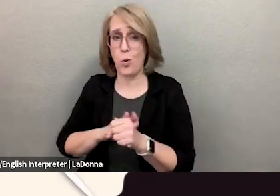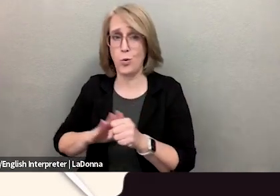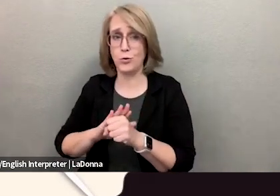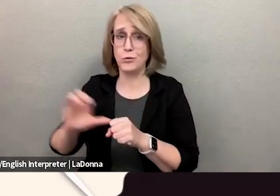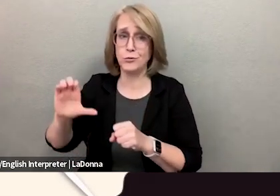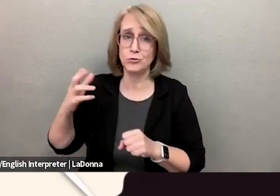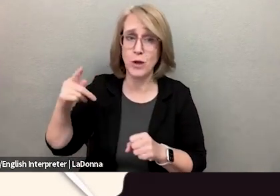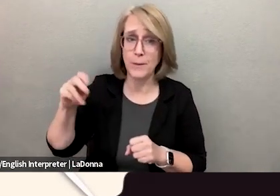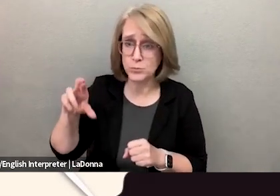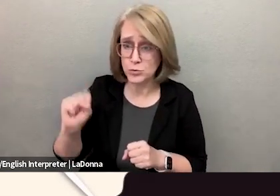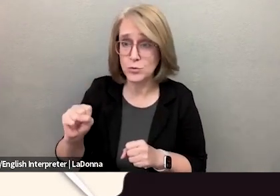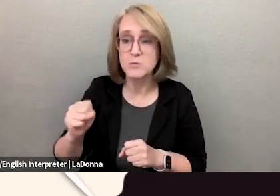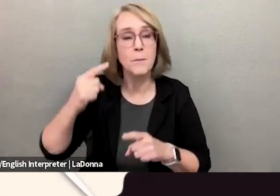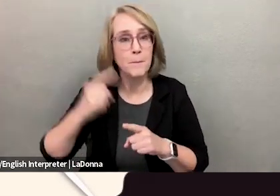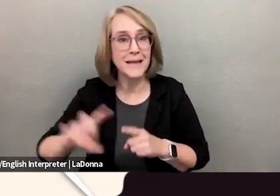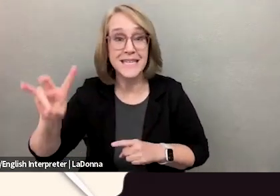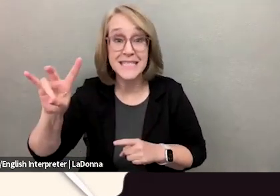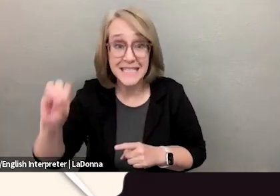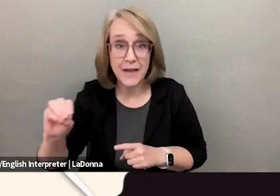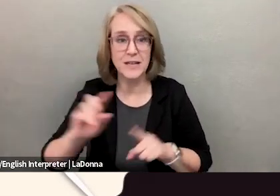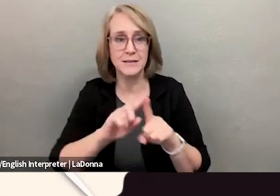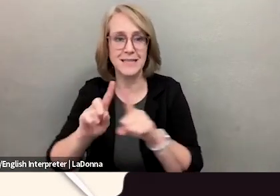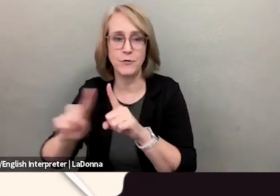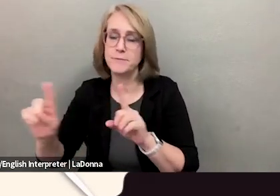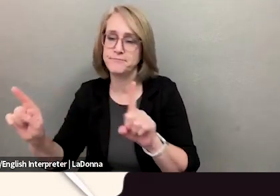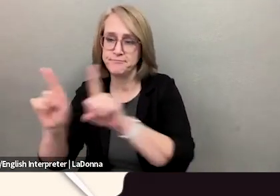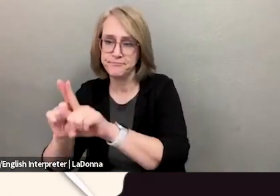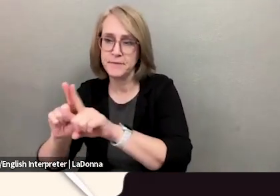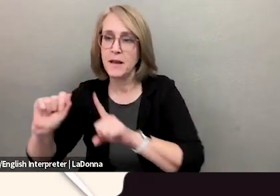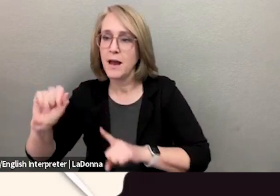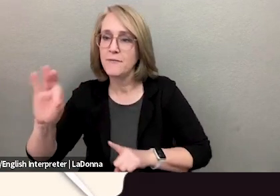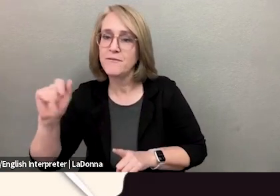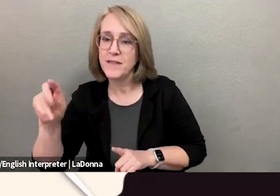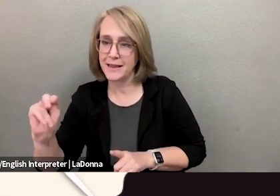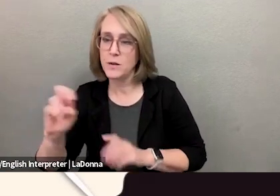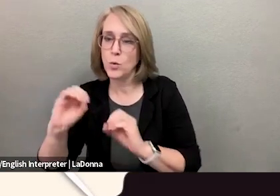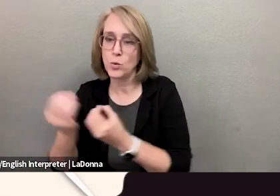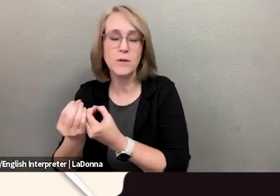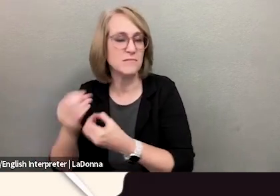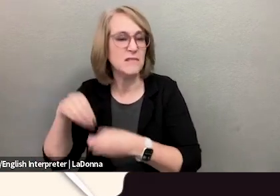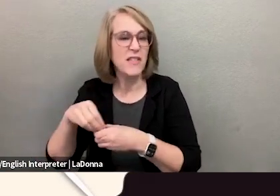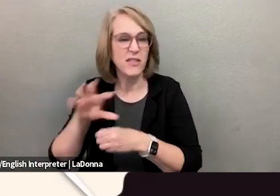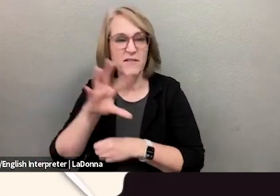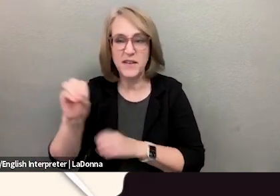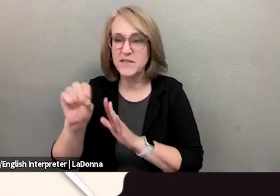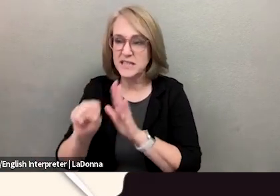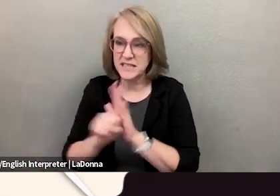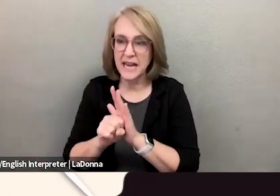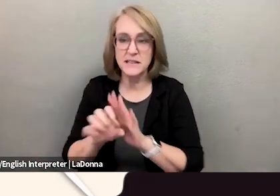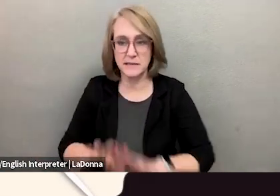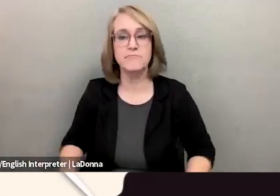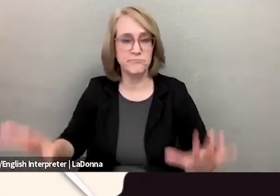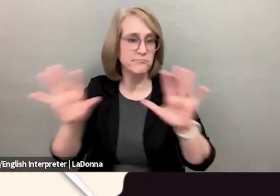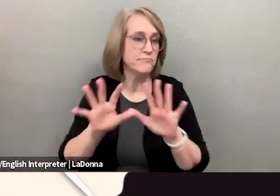affiliate organizations whom we grant and support to organize domestic workers and direct care workers, and are represented in